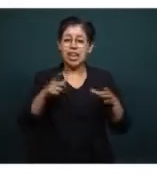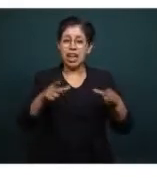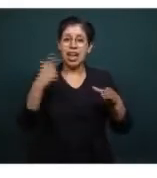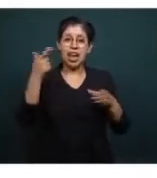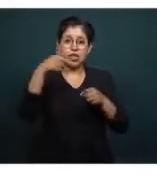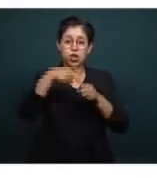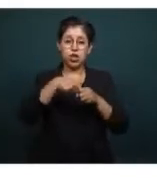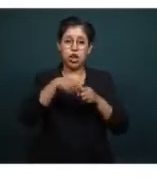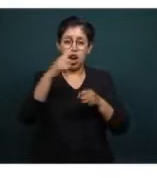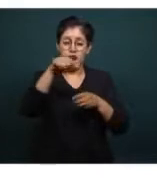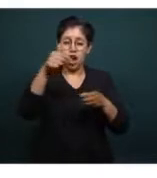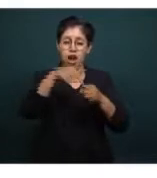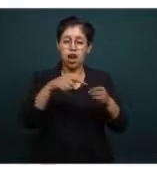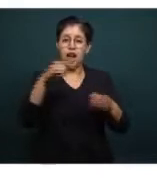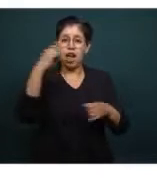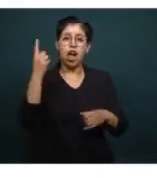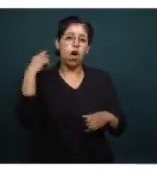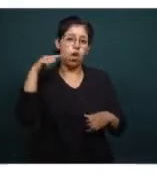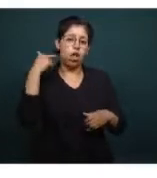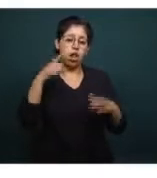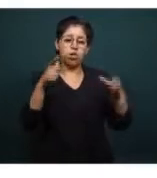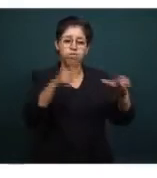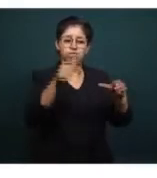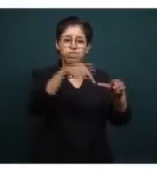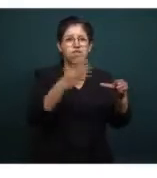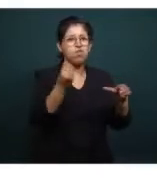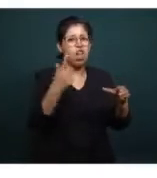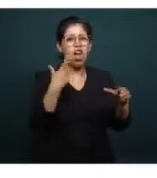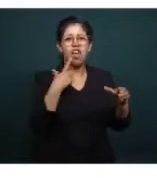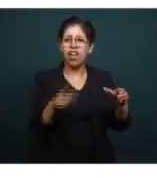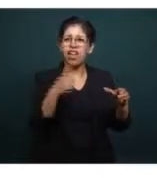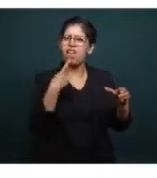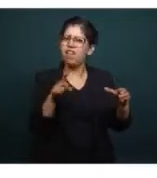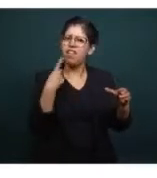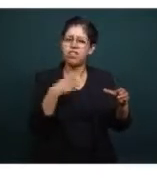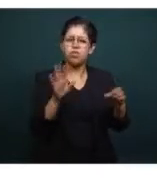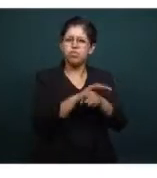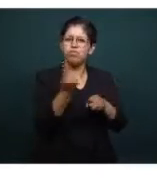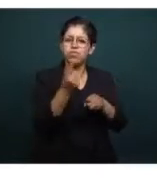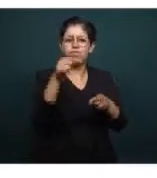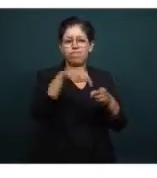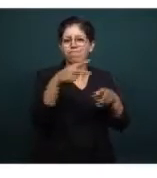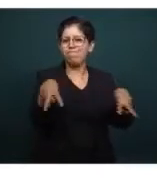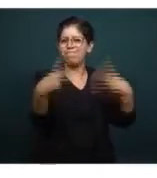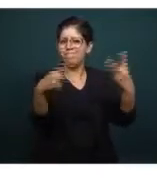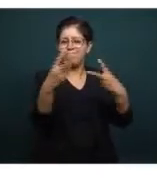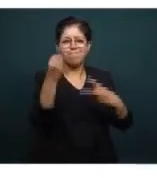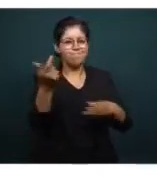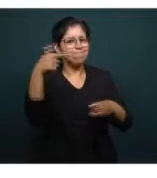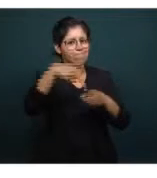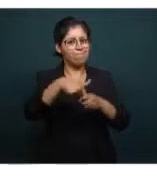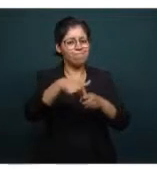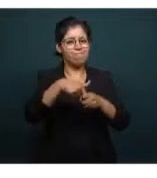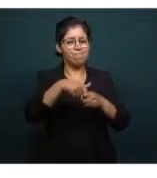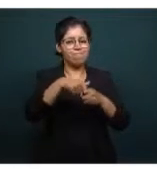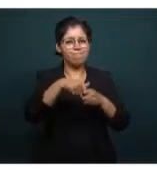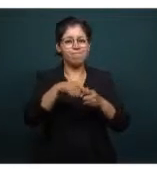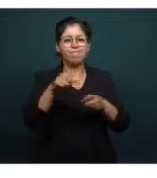of those. Obviamente verificamos So, esta of course, gasolinera y we encontramos verified it, ahí descalibradas and we las found bombas. that there was